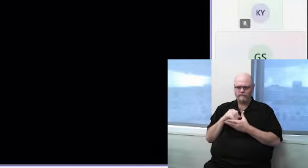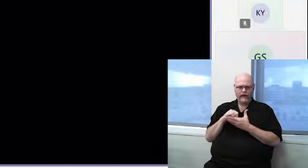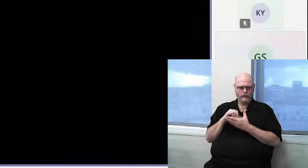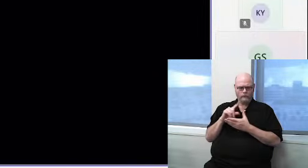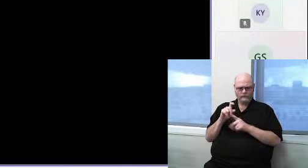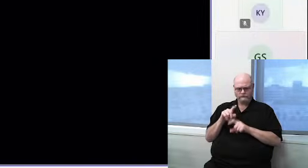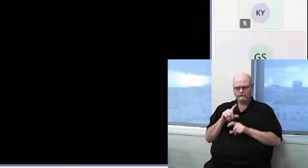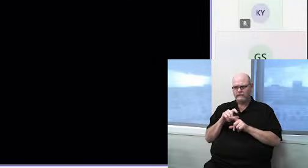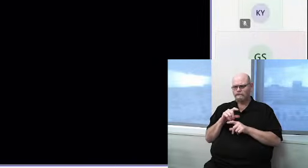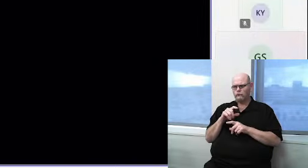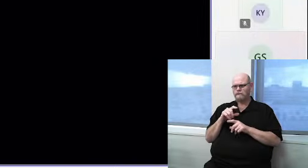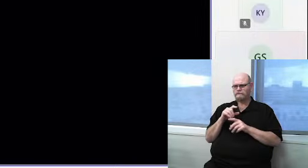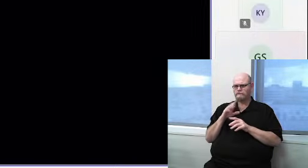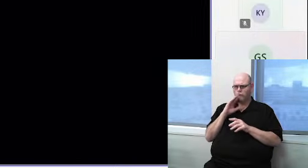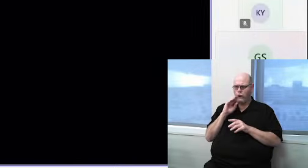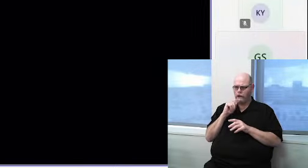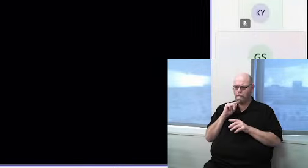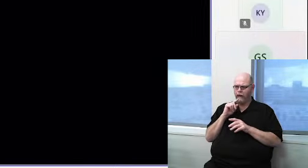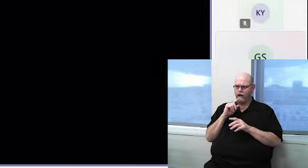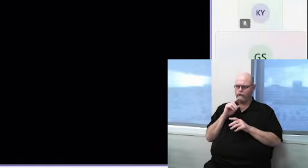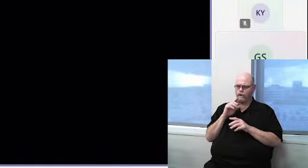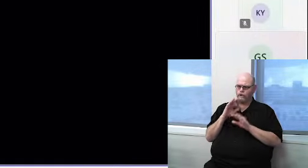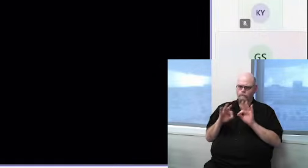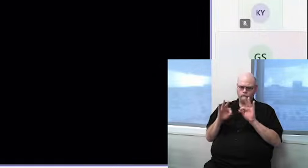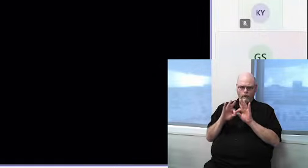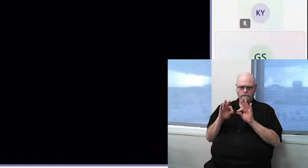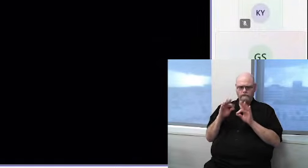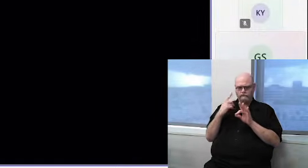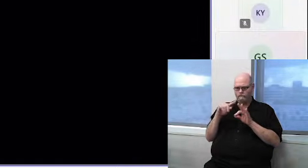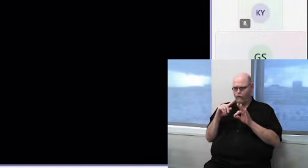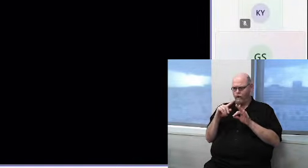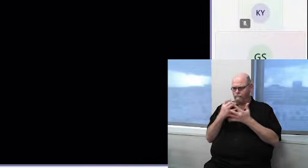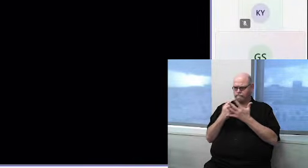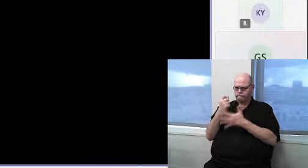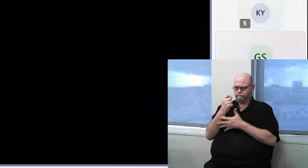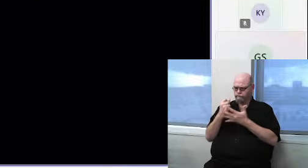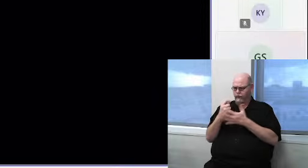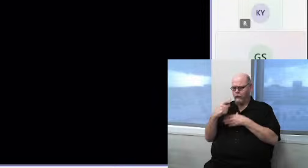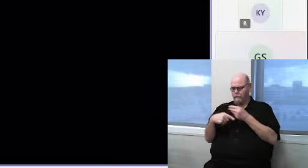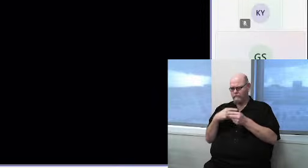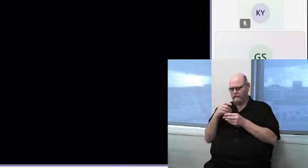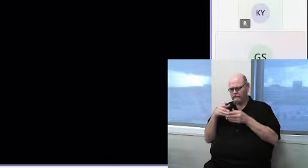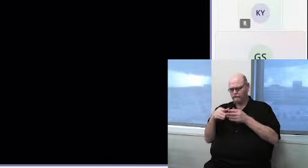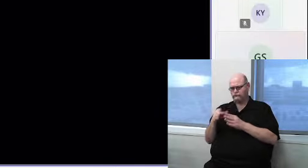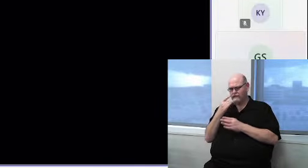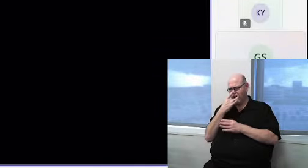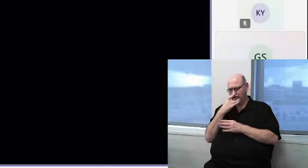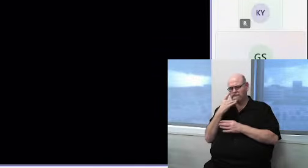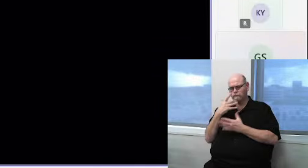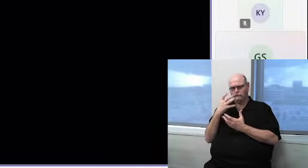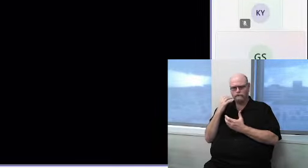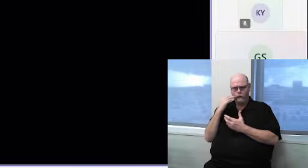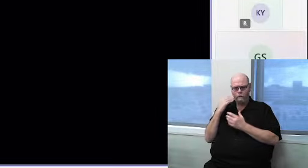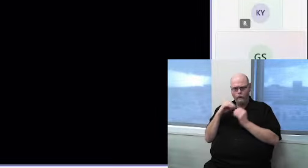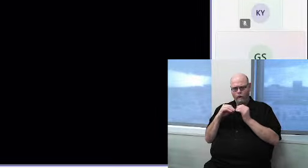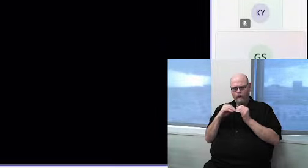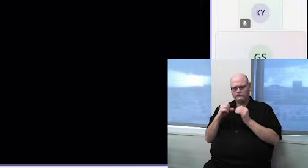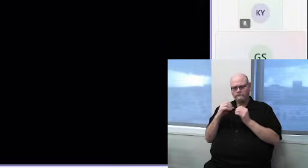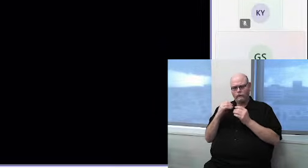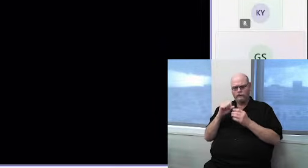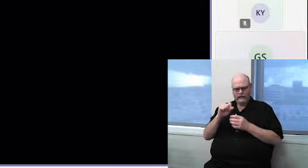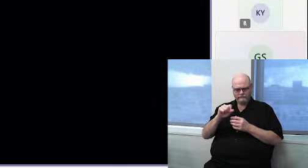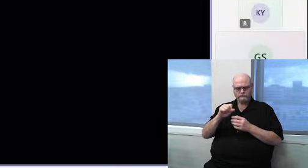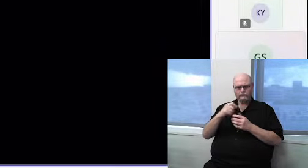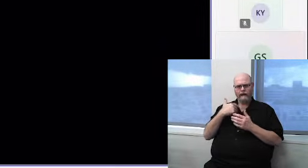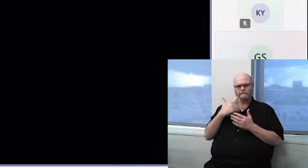there. He wasn't making references about the criticality for street lights, and that's what we're talking about. He wanted to hear more about it. And I said, yes, that's sort of